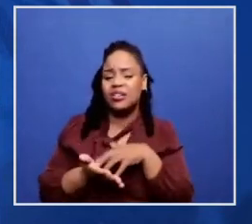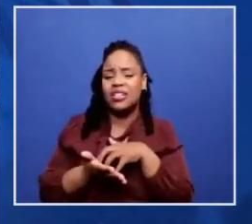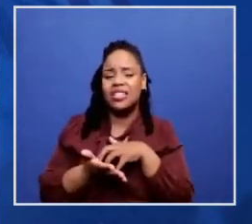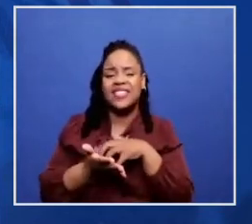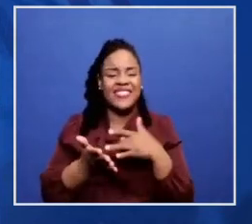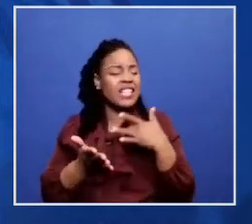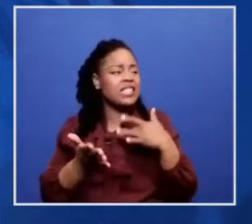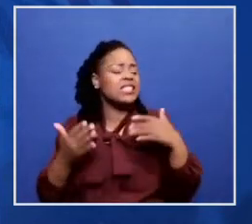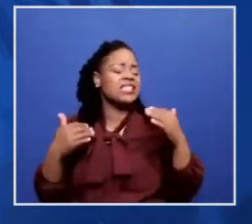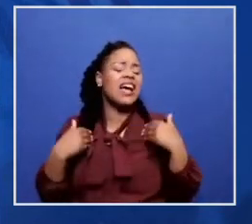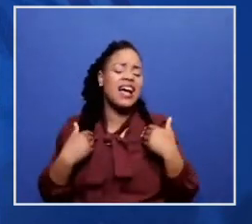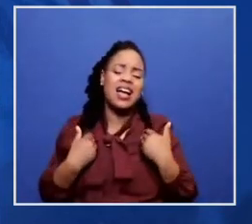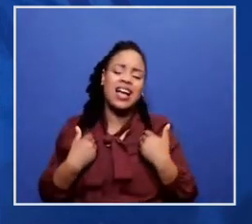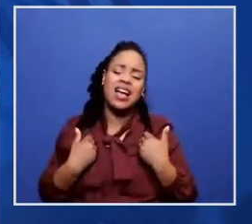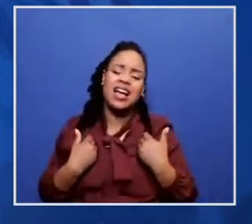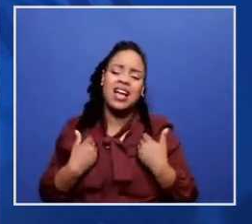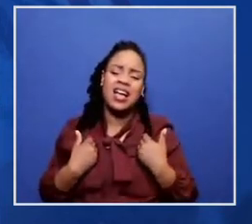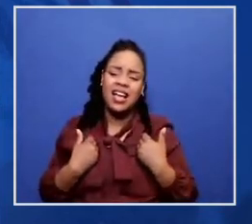of living